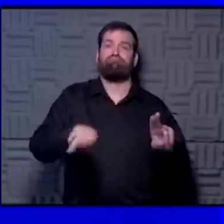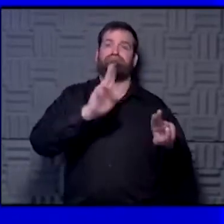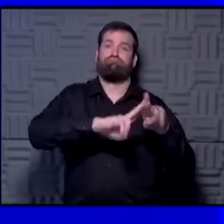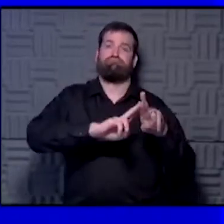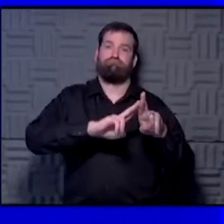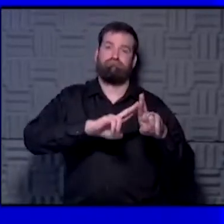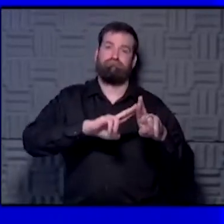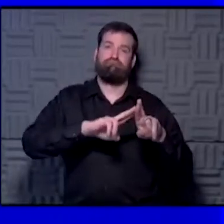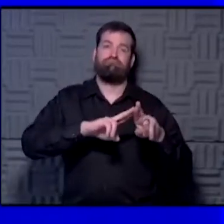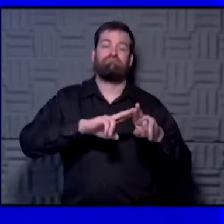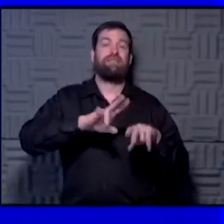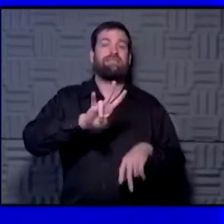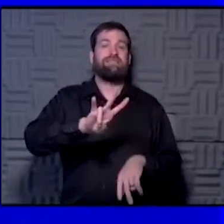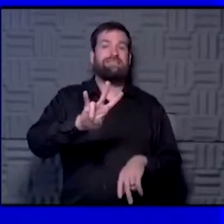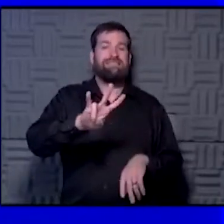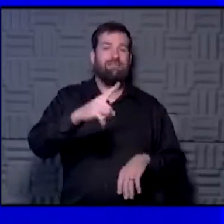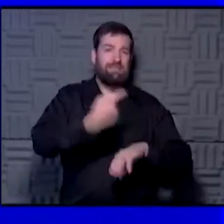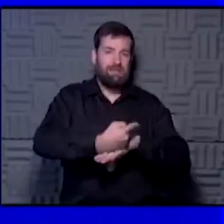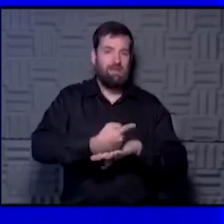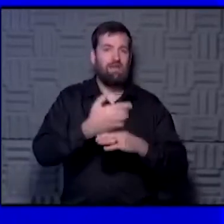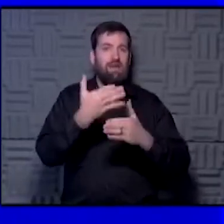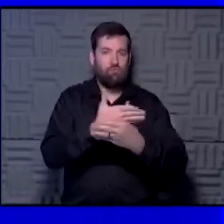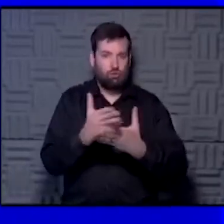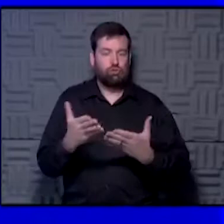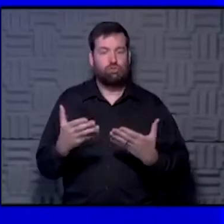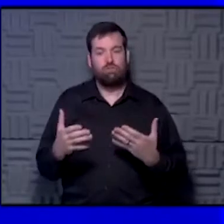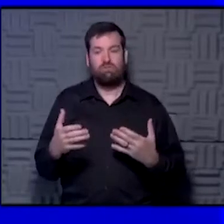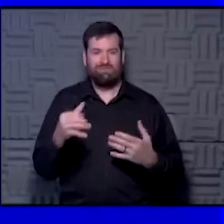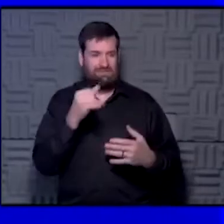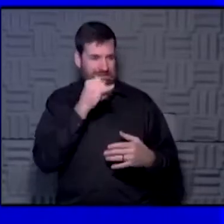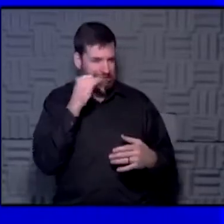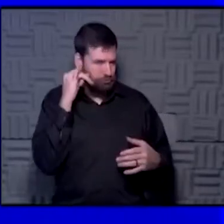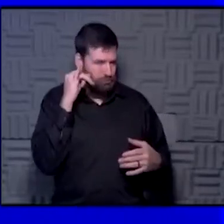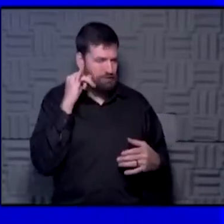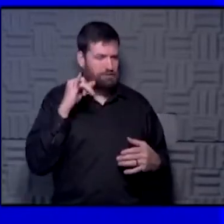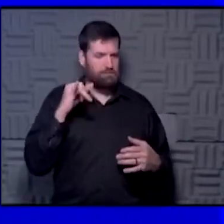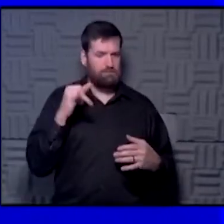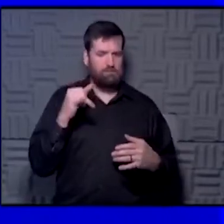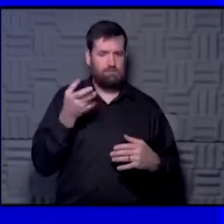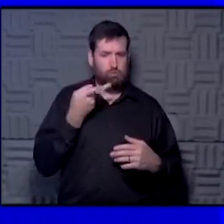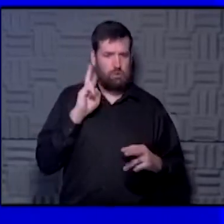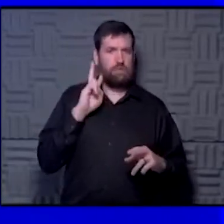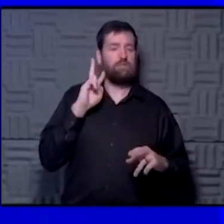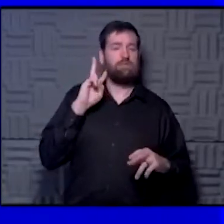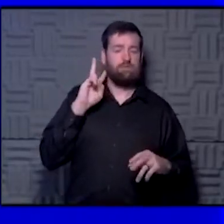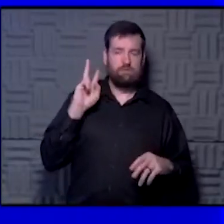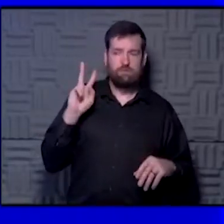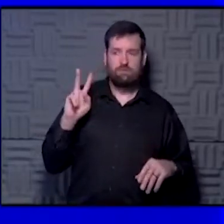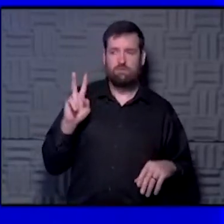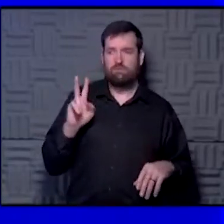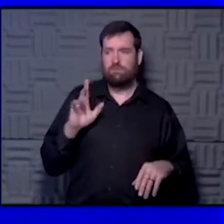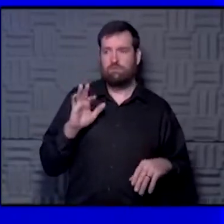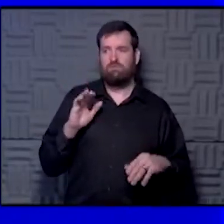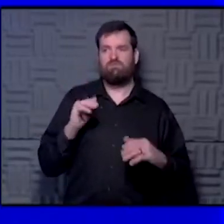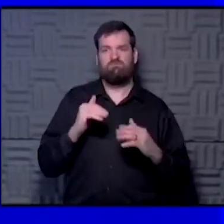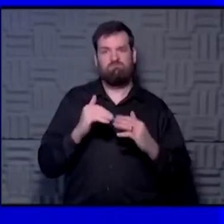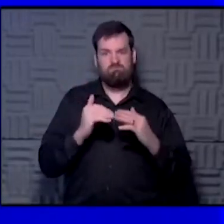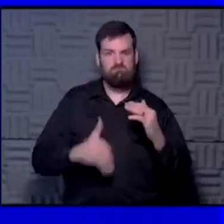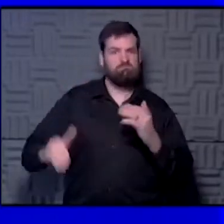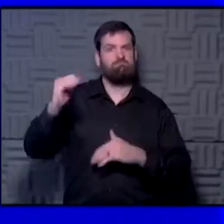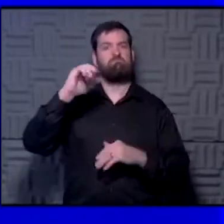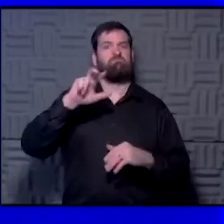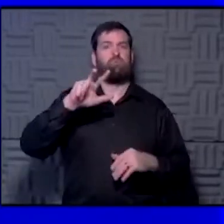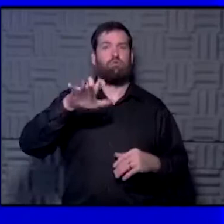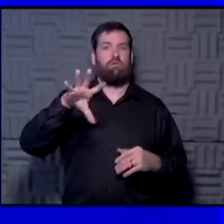the 7-day rolling average. So I think even yesterday or Thursday they had over 350